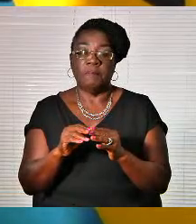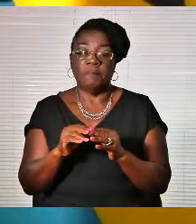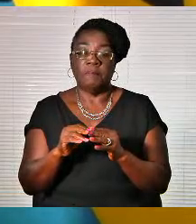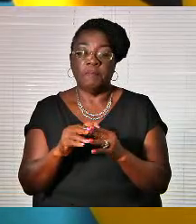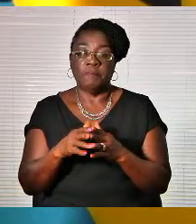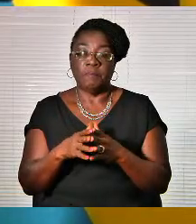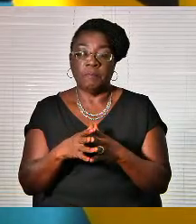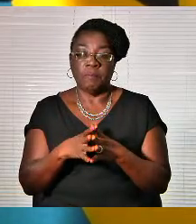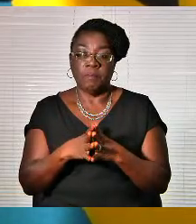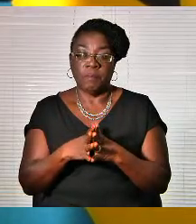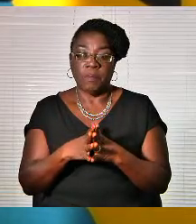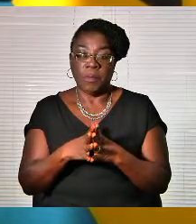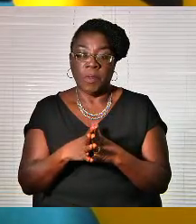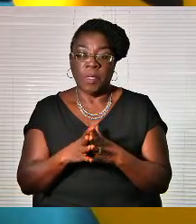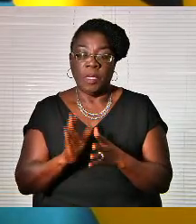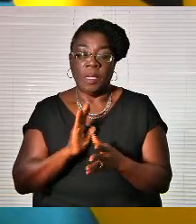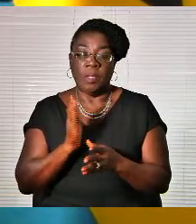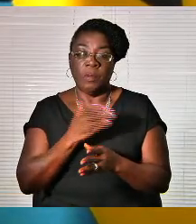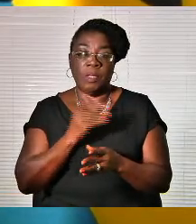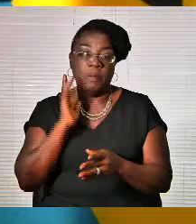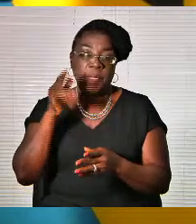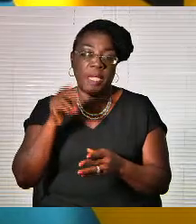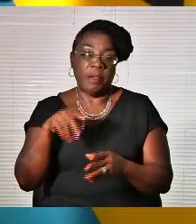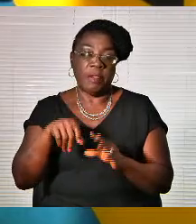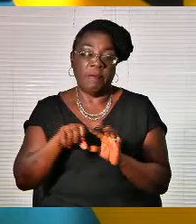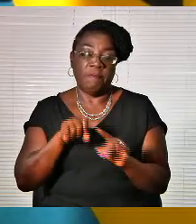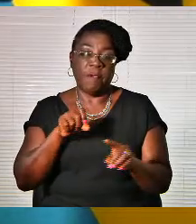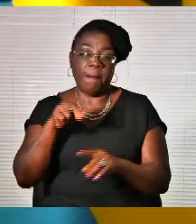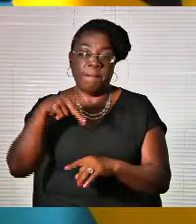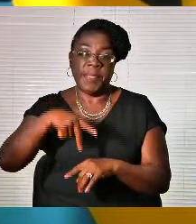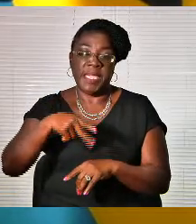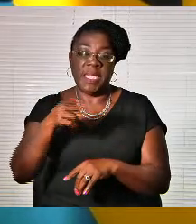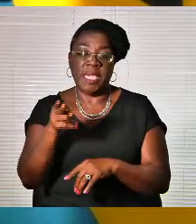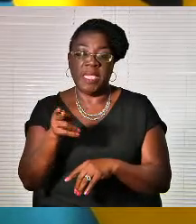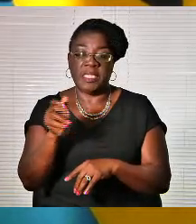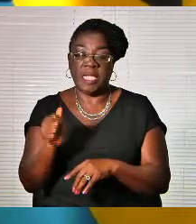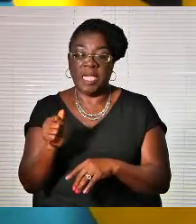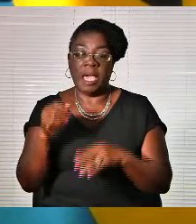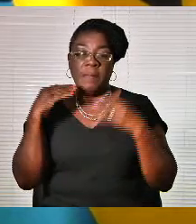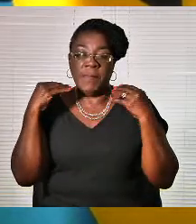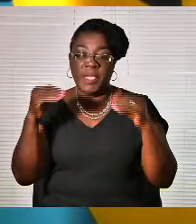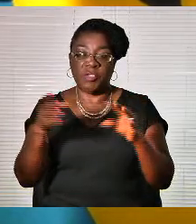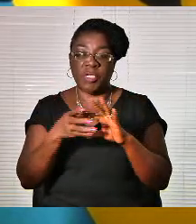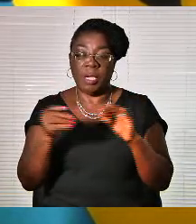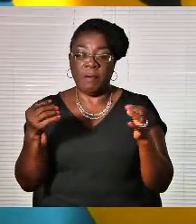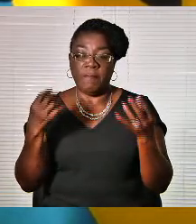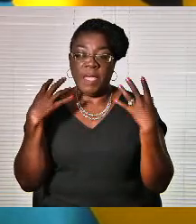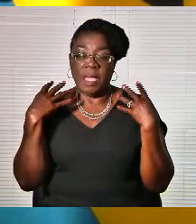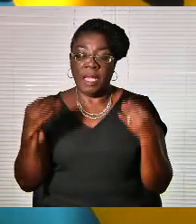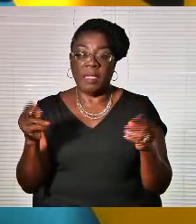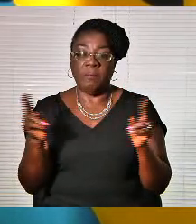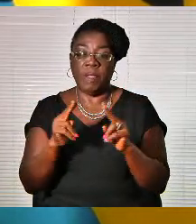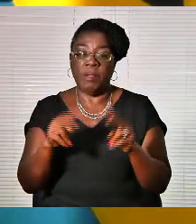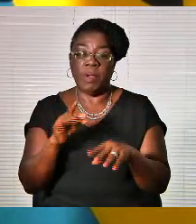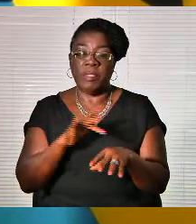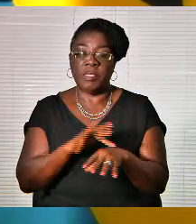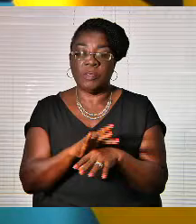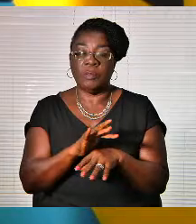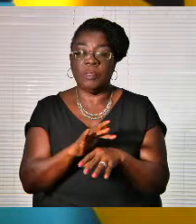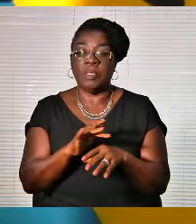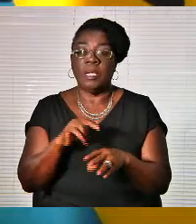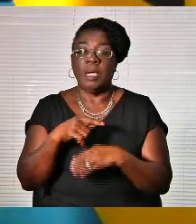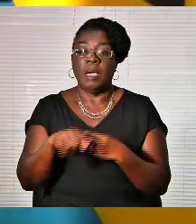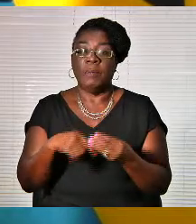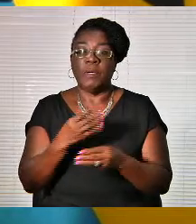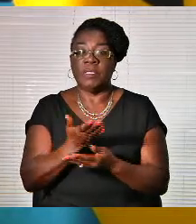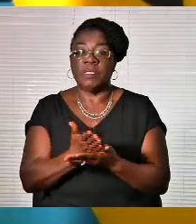think they will be hearing from PHA and the Ministry of Health. The Ministry of Health very, very soon. As some of